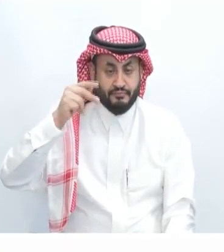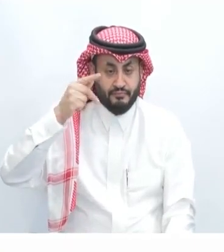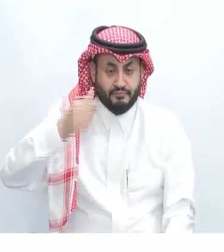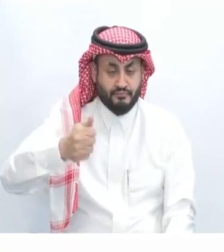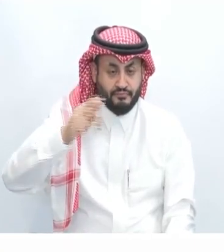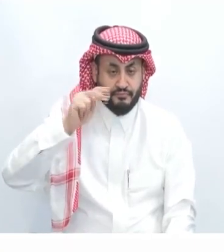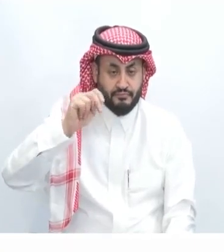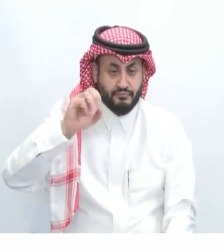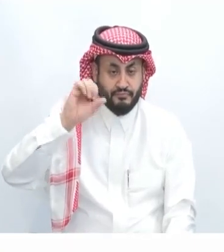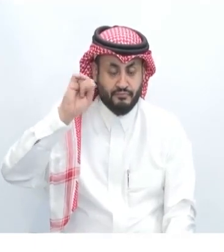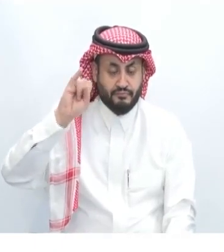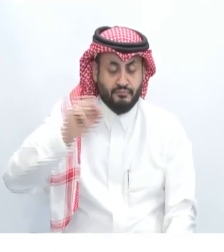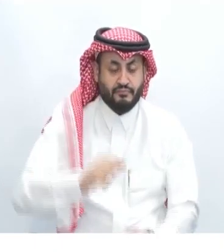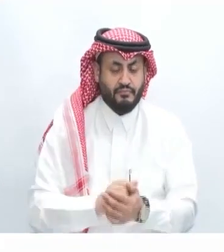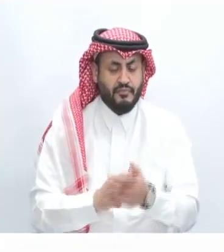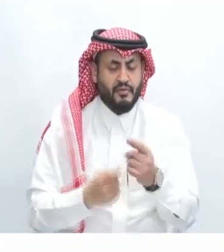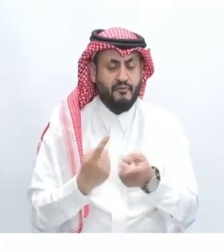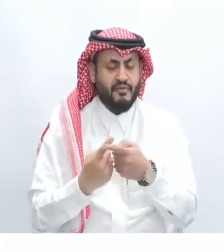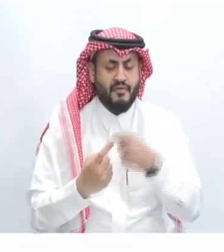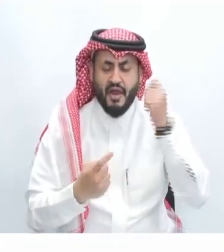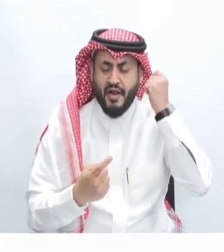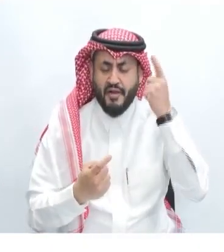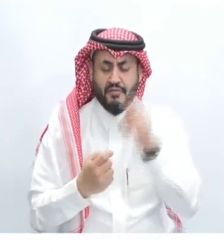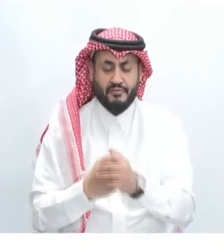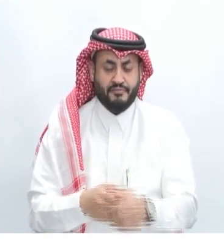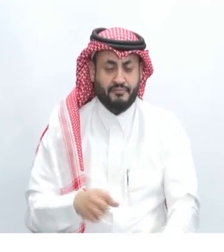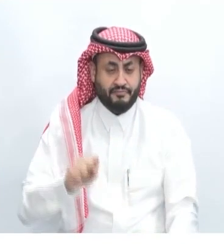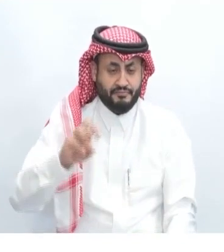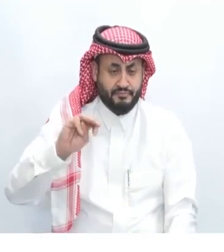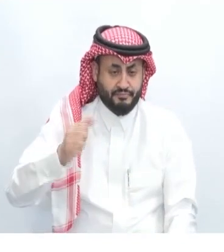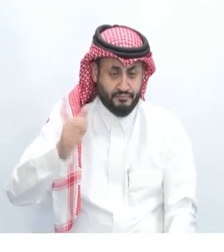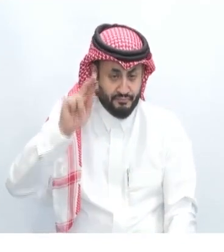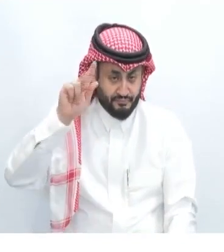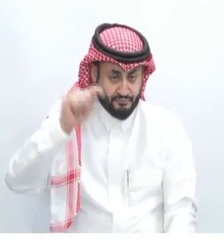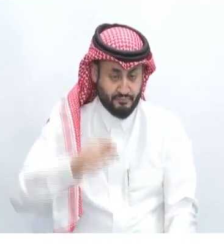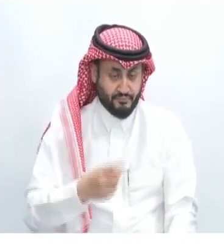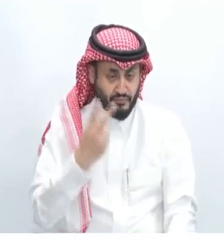Chimpanzees are smart and have long arms.